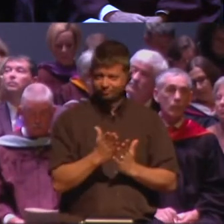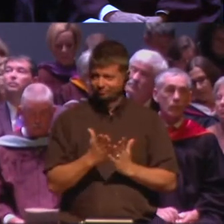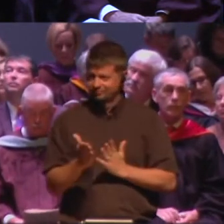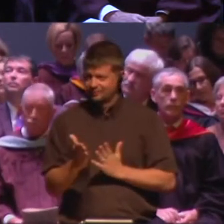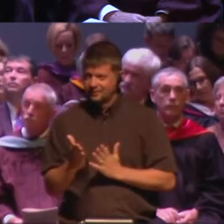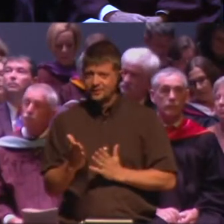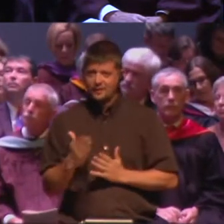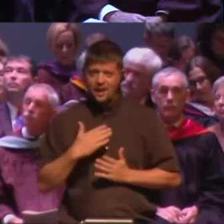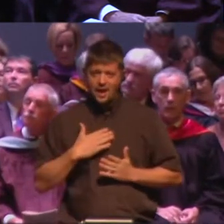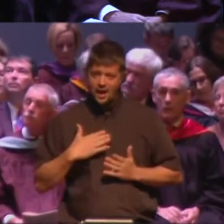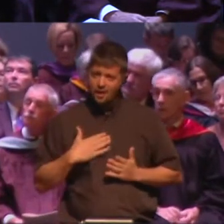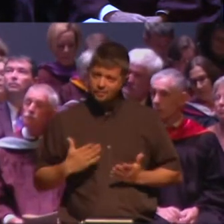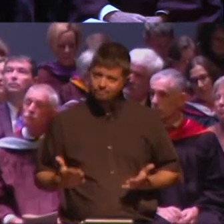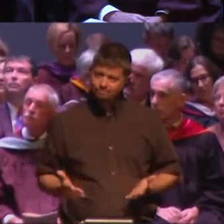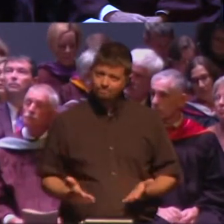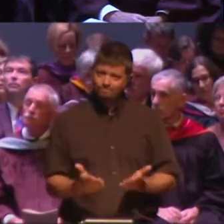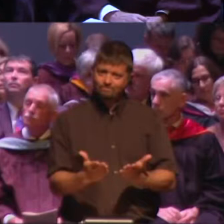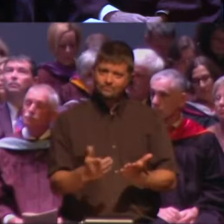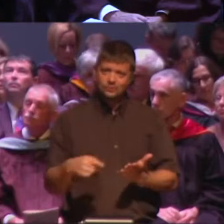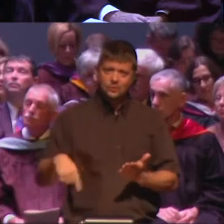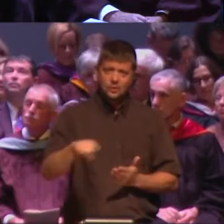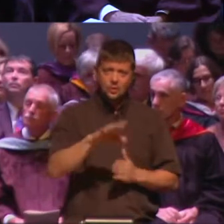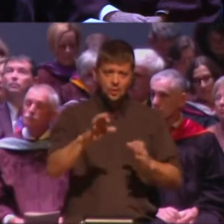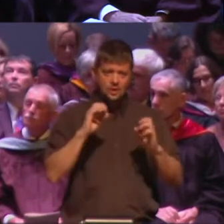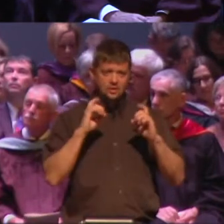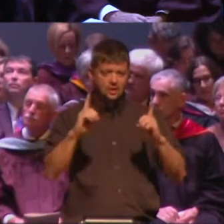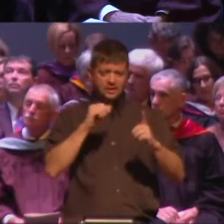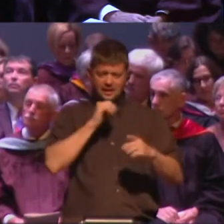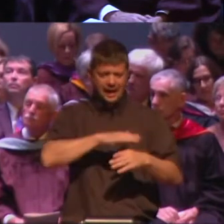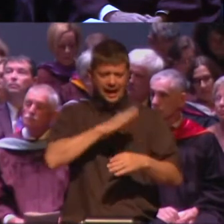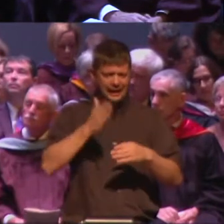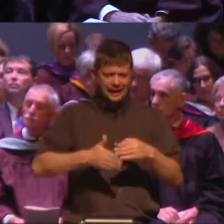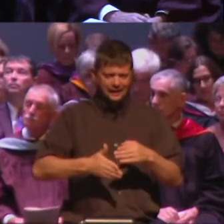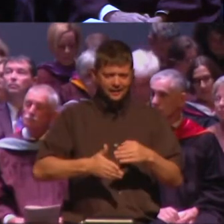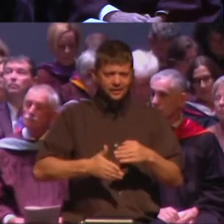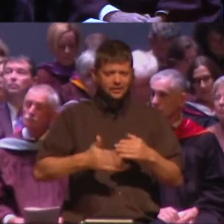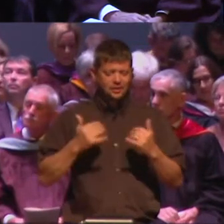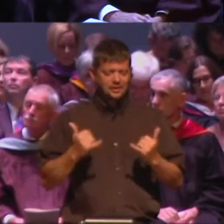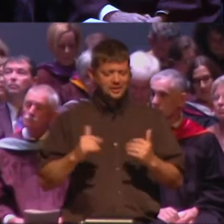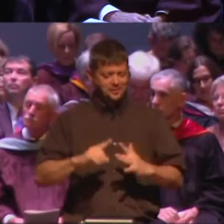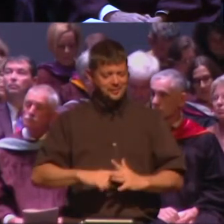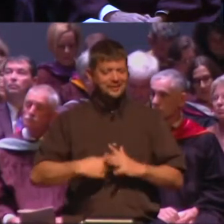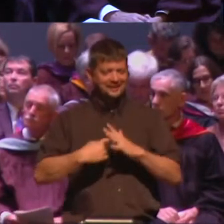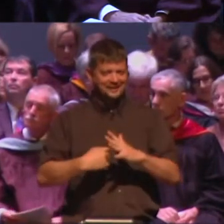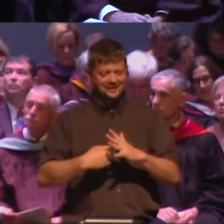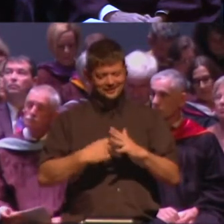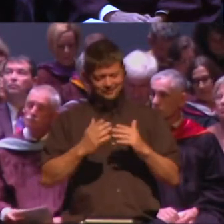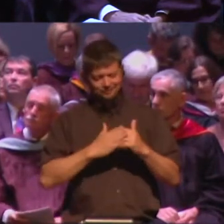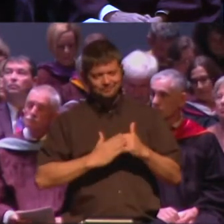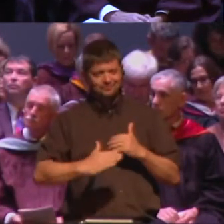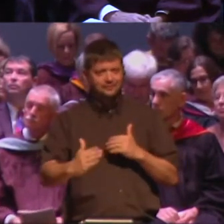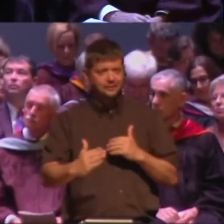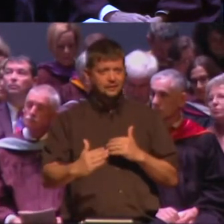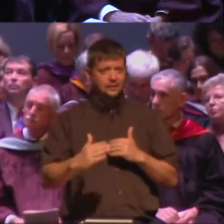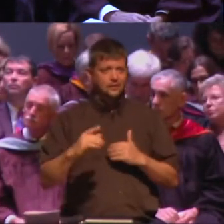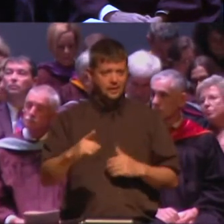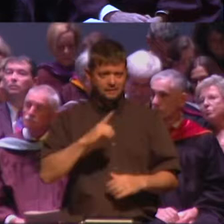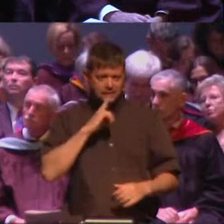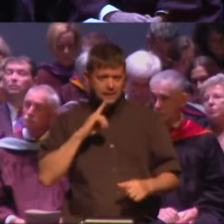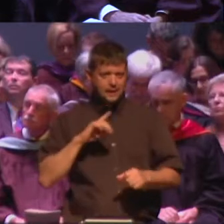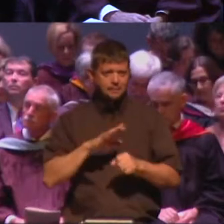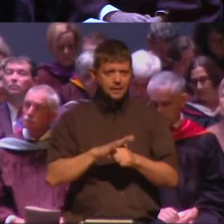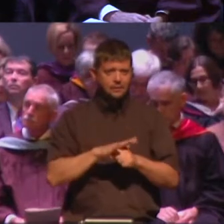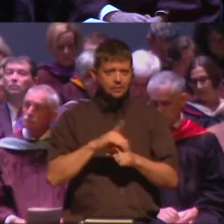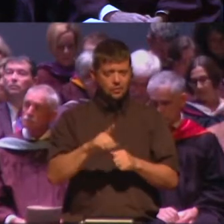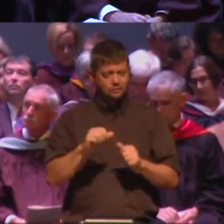you to remember that your education is not ending, it is just beginning. Make a commitment at this ceremony to become